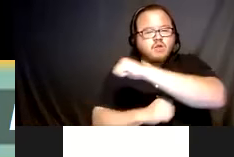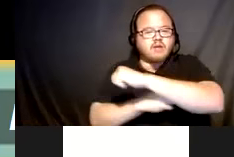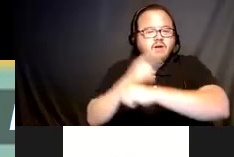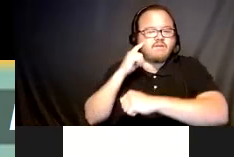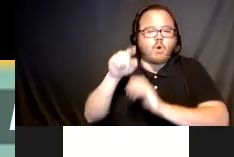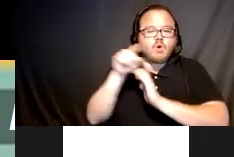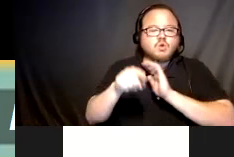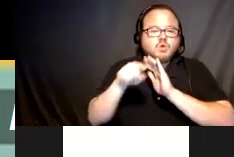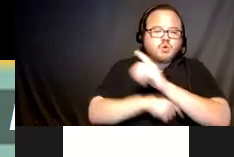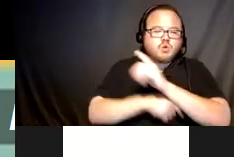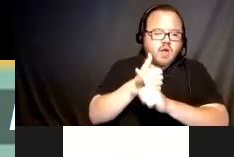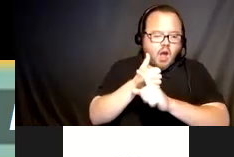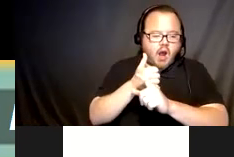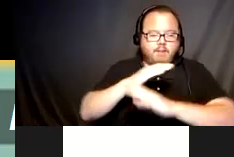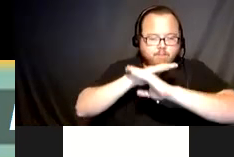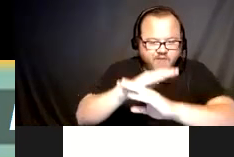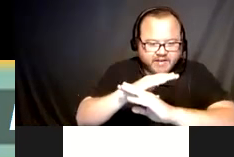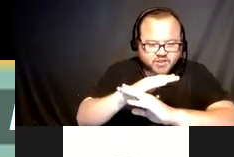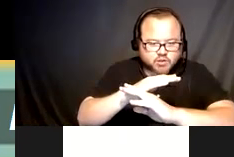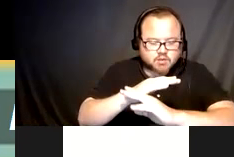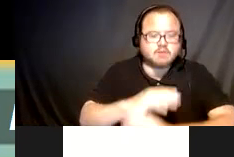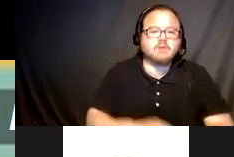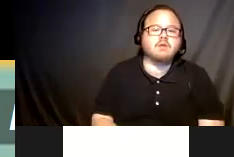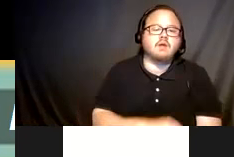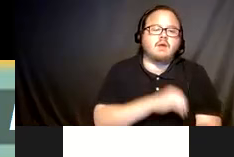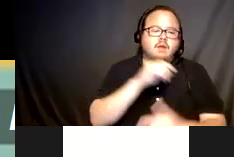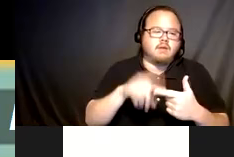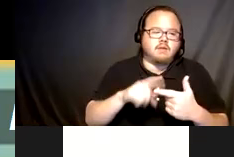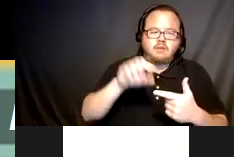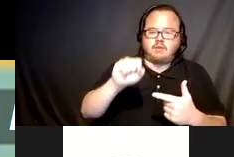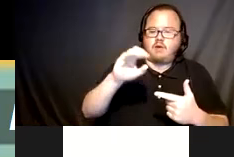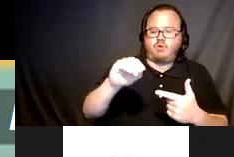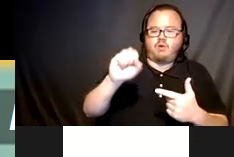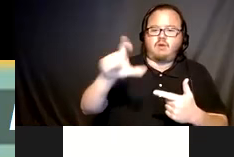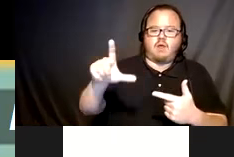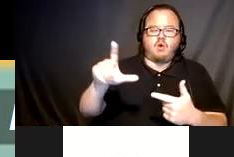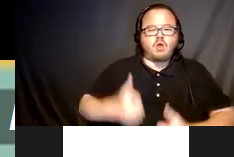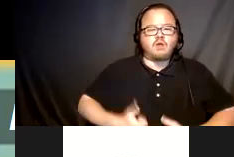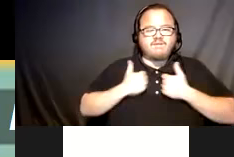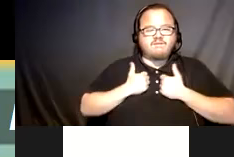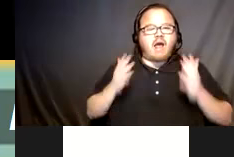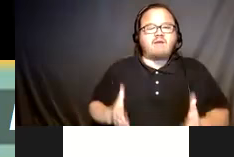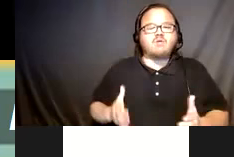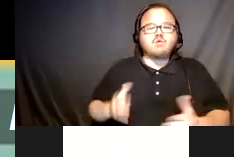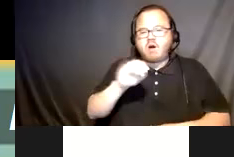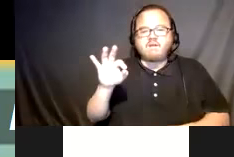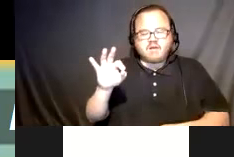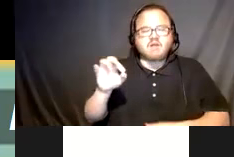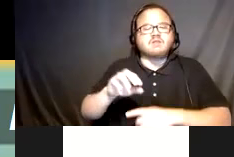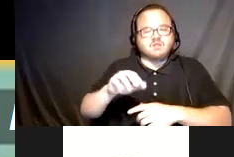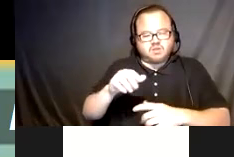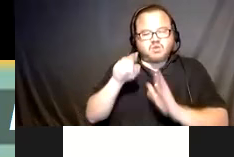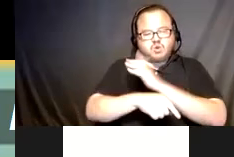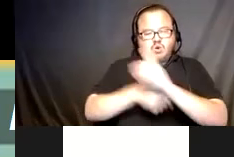Loss, or for Suicide Prevention, and also survivors of suicide loss, which is SOSL,